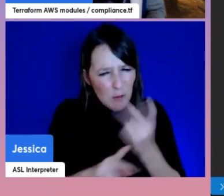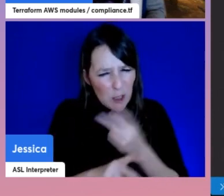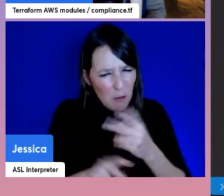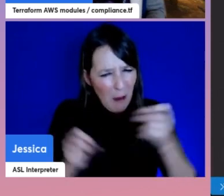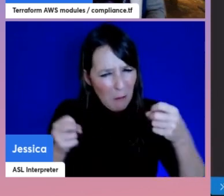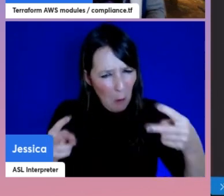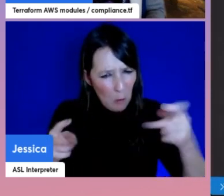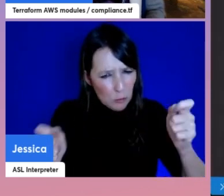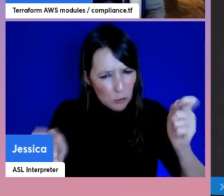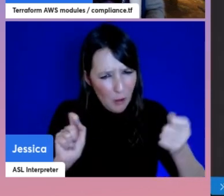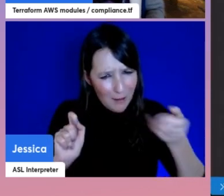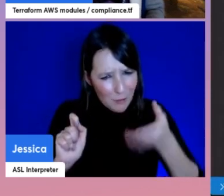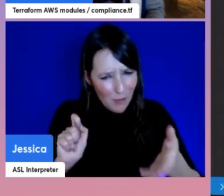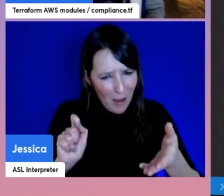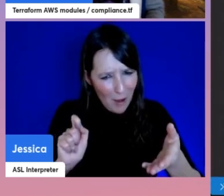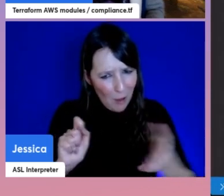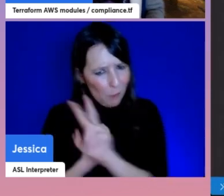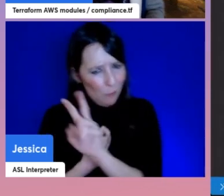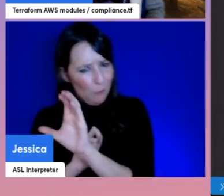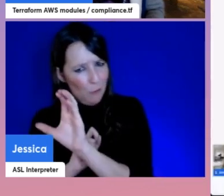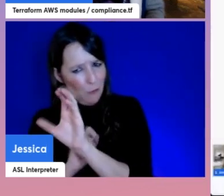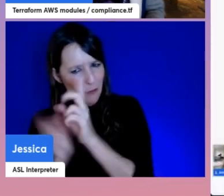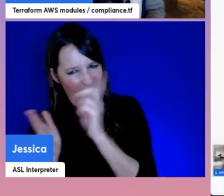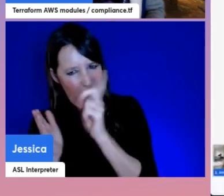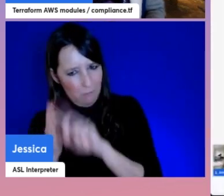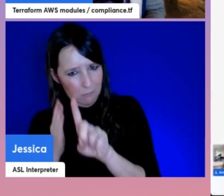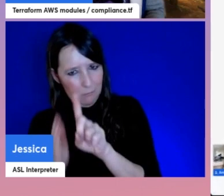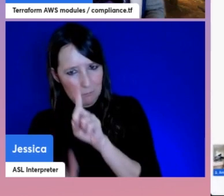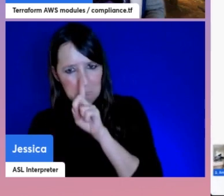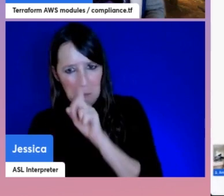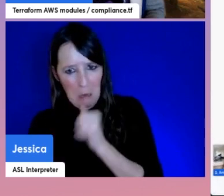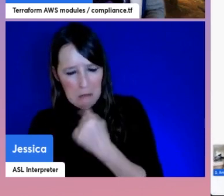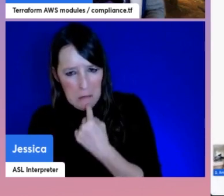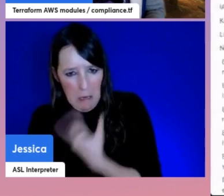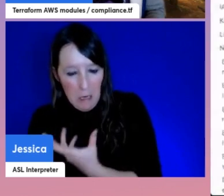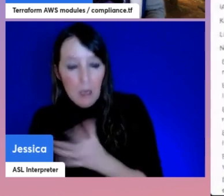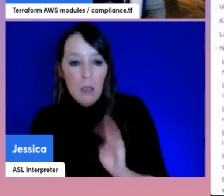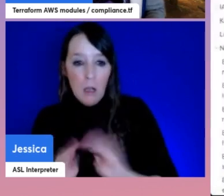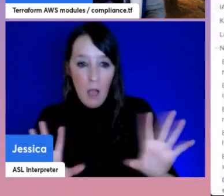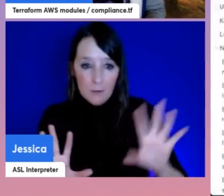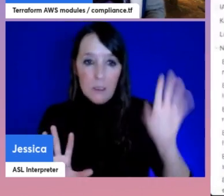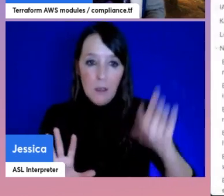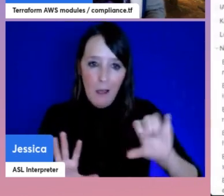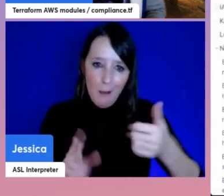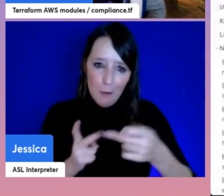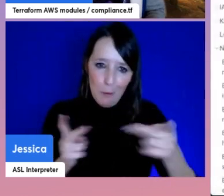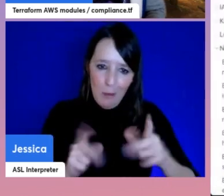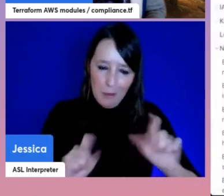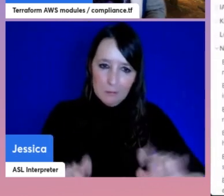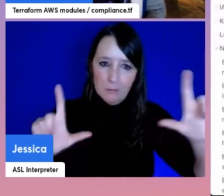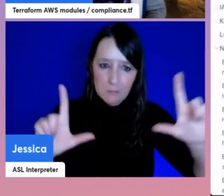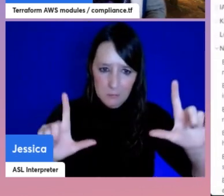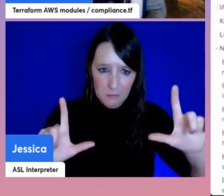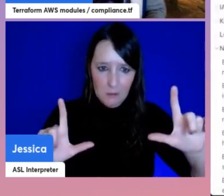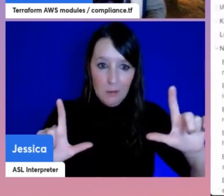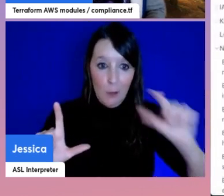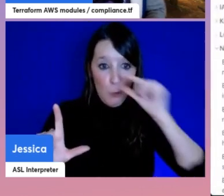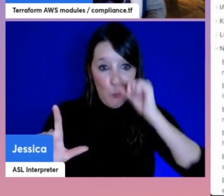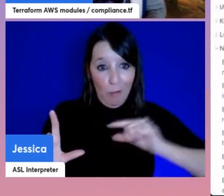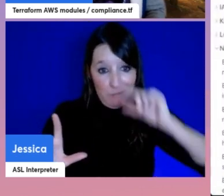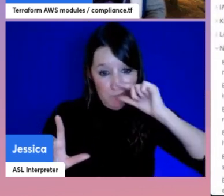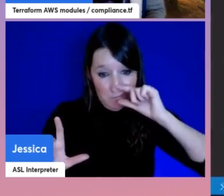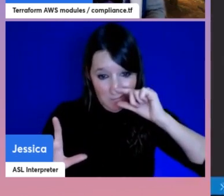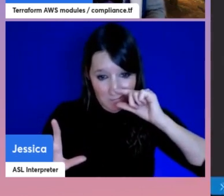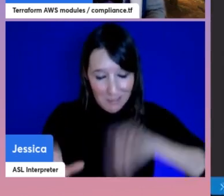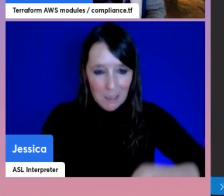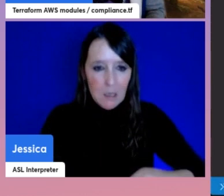this check doesn't tell you. Well, obviously you need to go to another place, which is Google. So if you